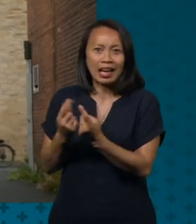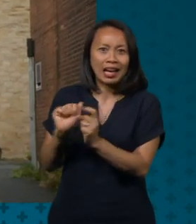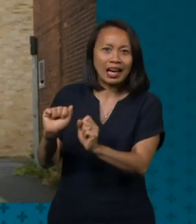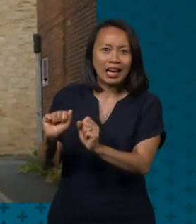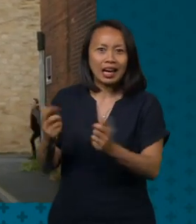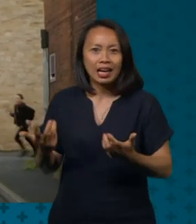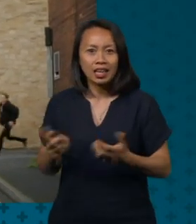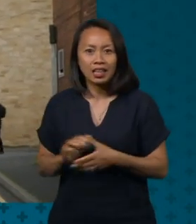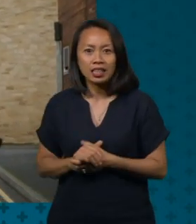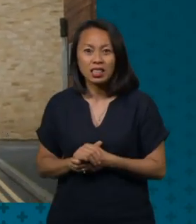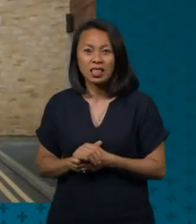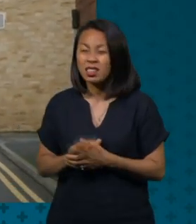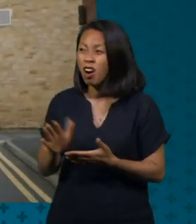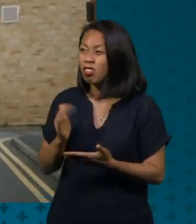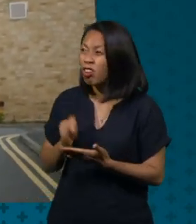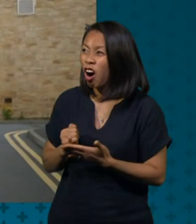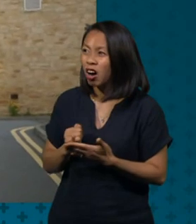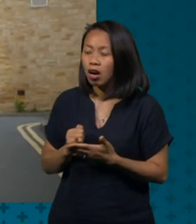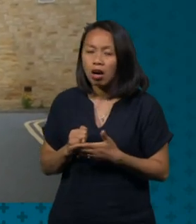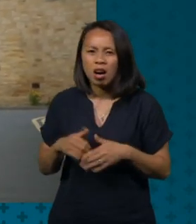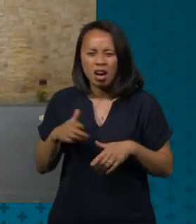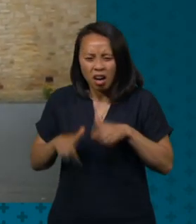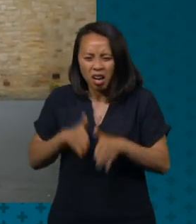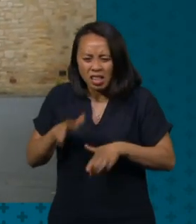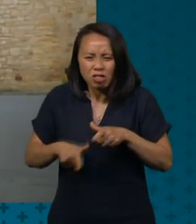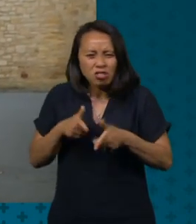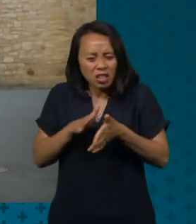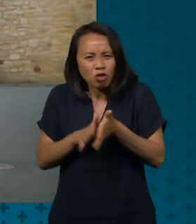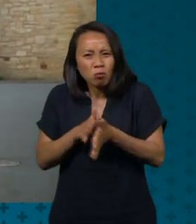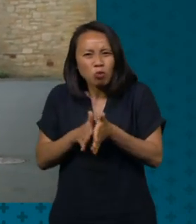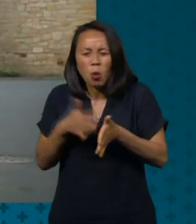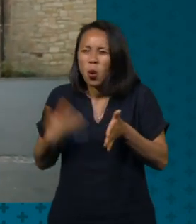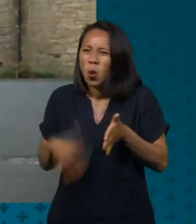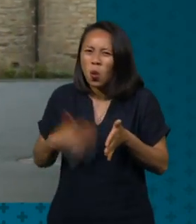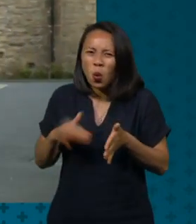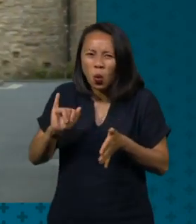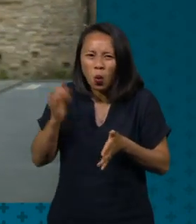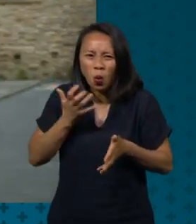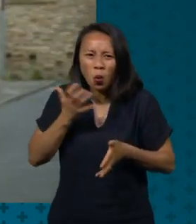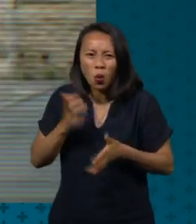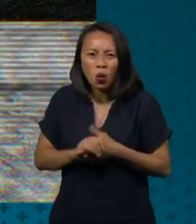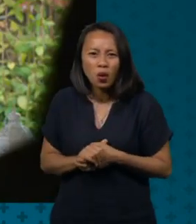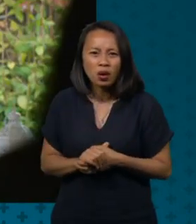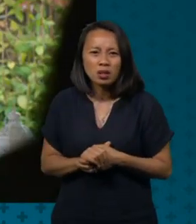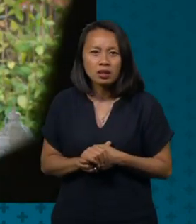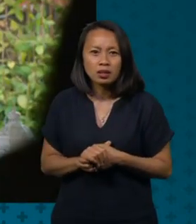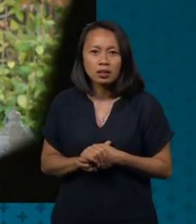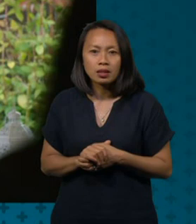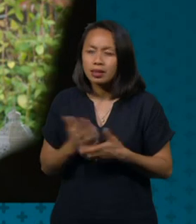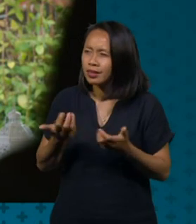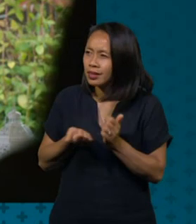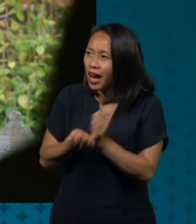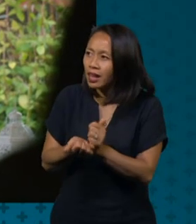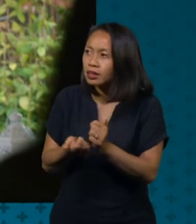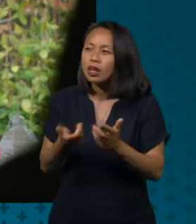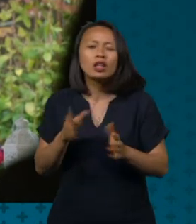Hey, wasn't it greater than... Shut up and keep peddling. Come on, Ryan. All right. Keep your hair on.